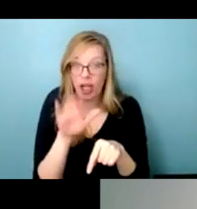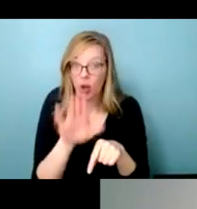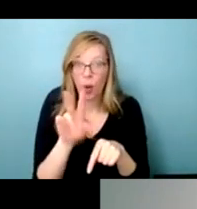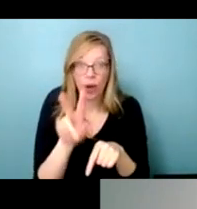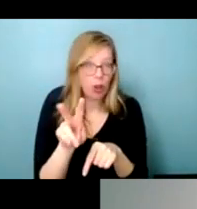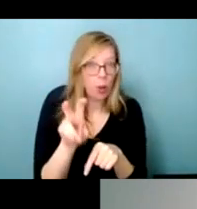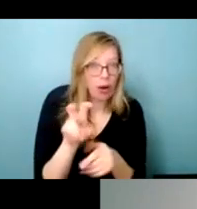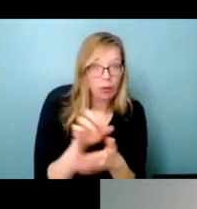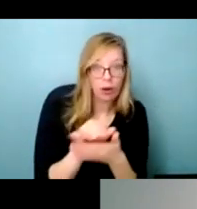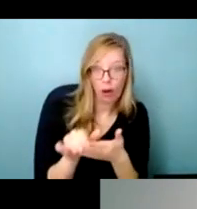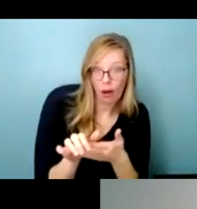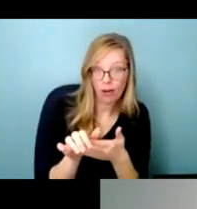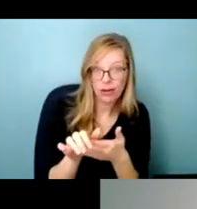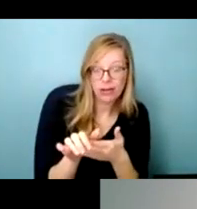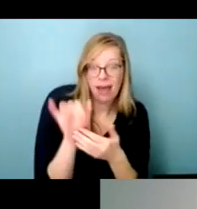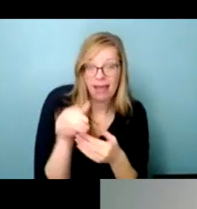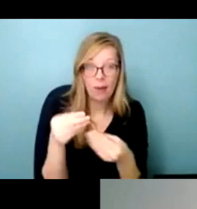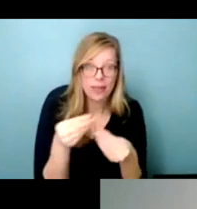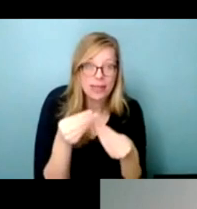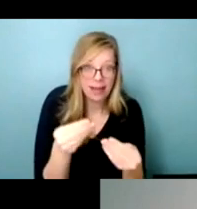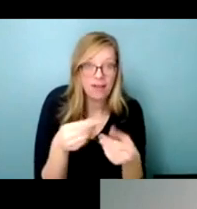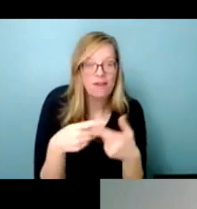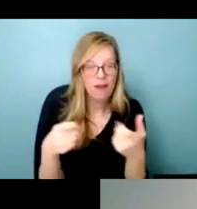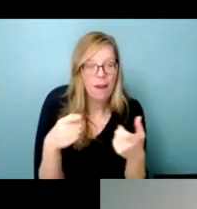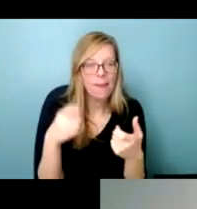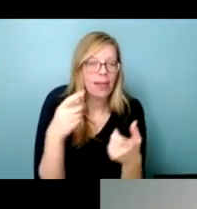that was given to you by the provincial government,